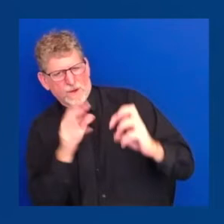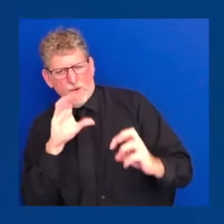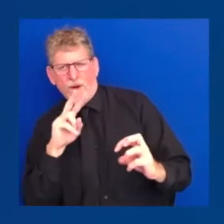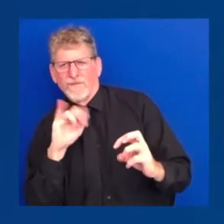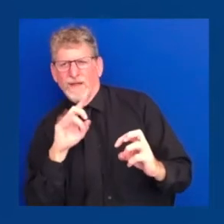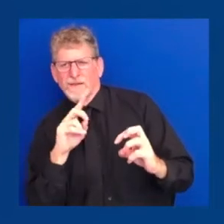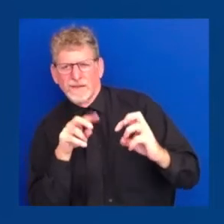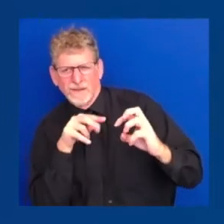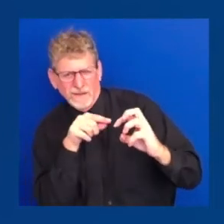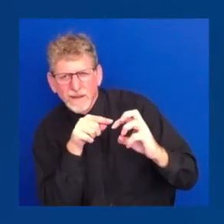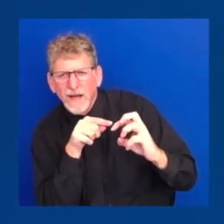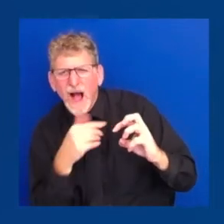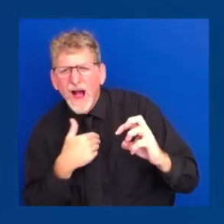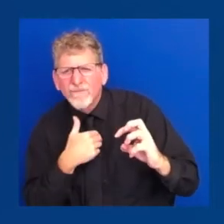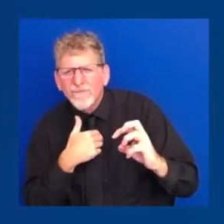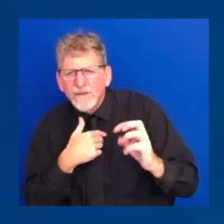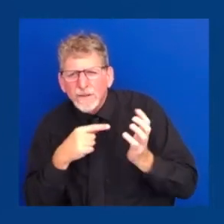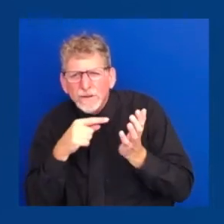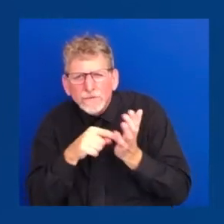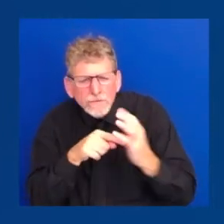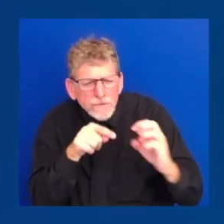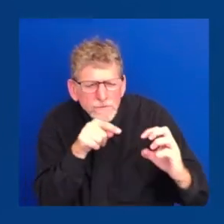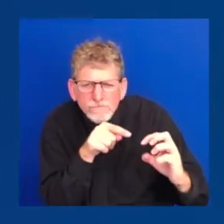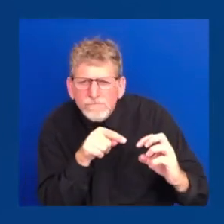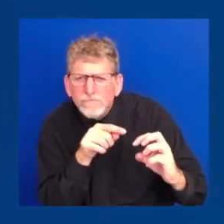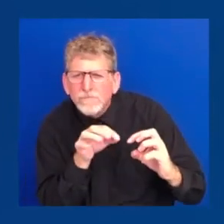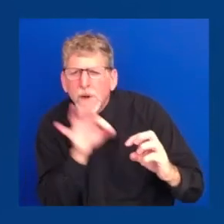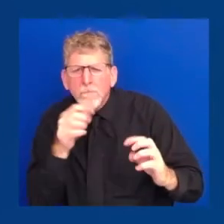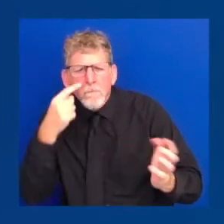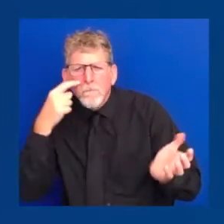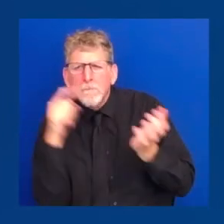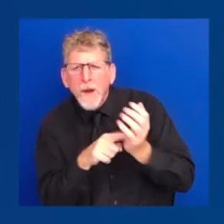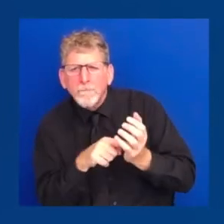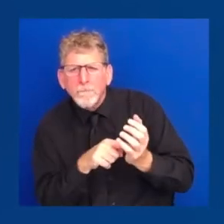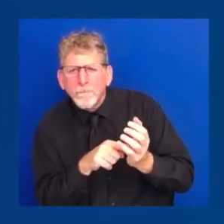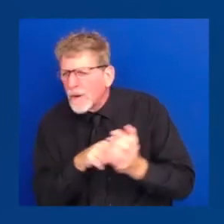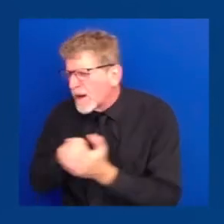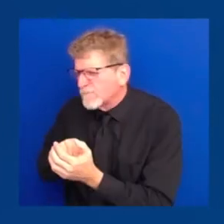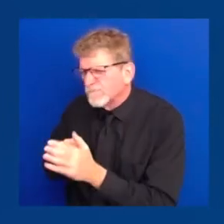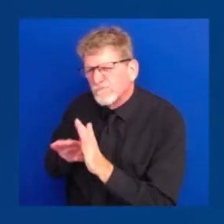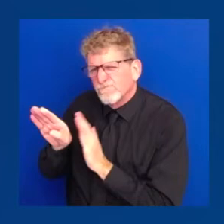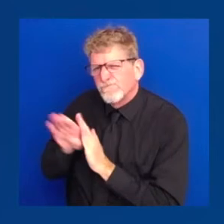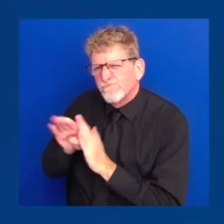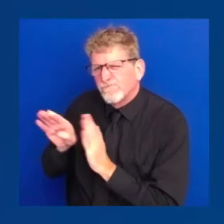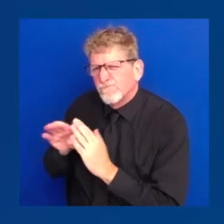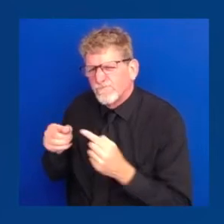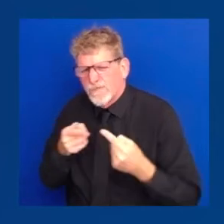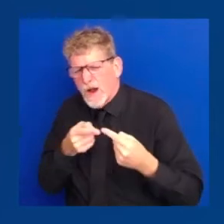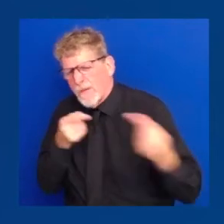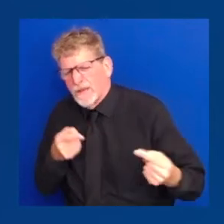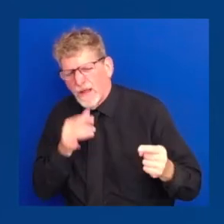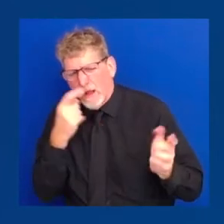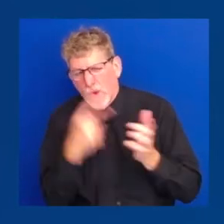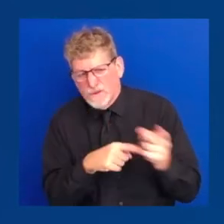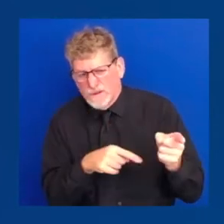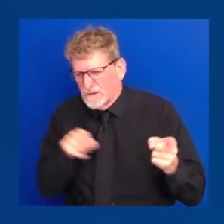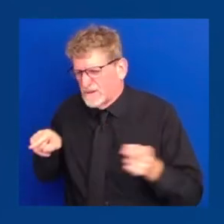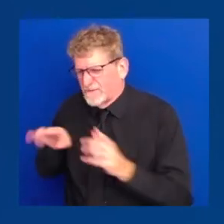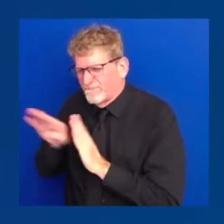generated a stabilized spike protein as the optimal immunogen for use in vaccine